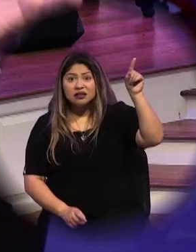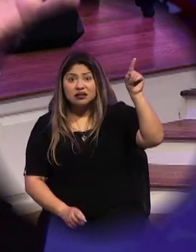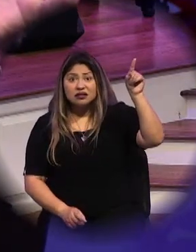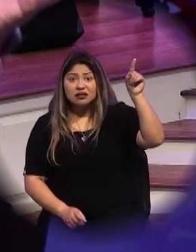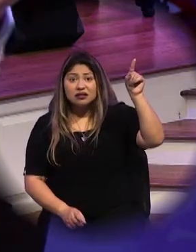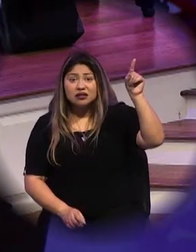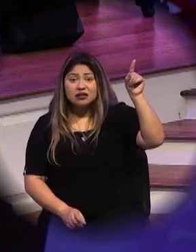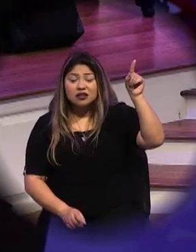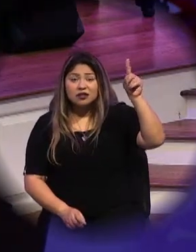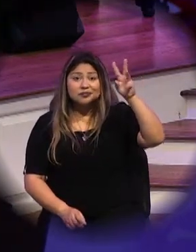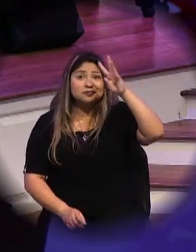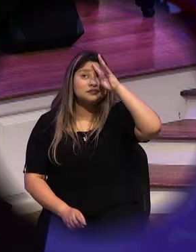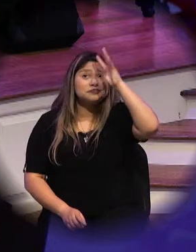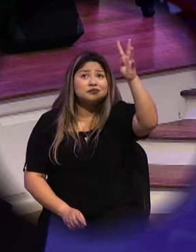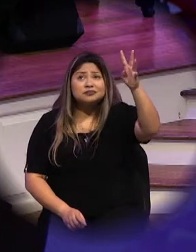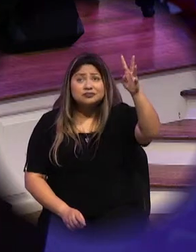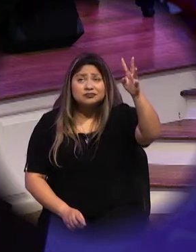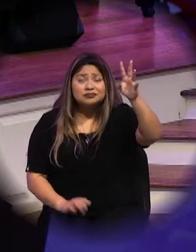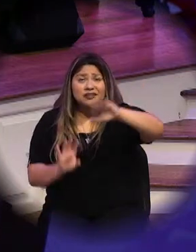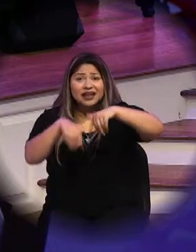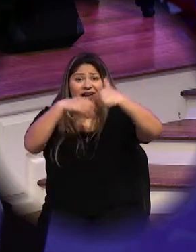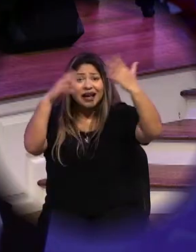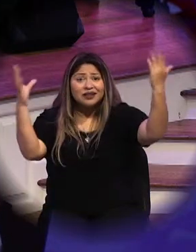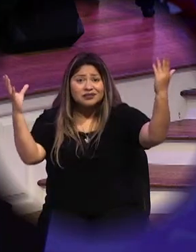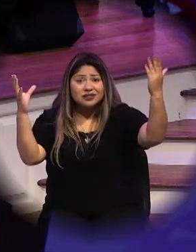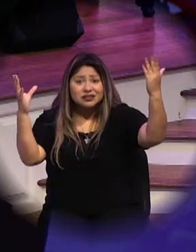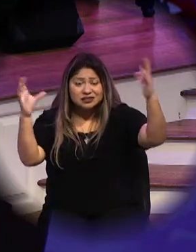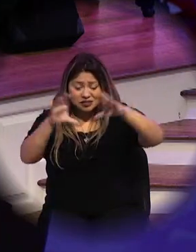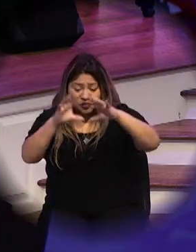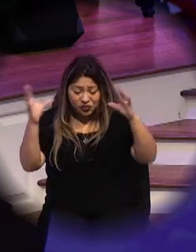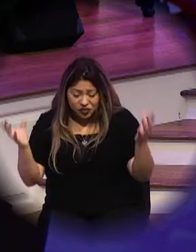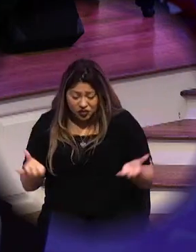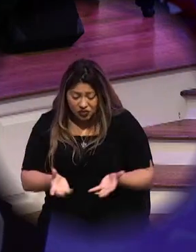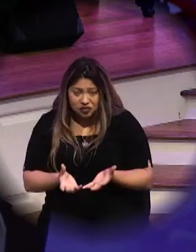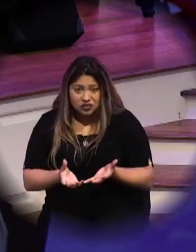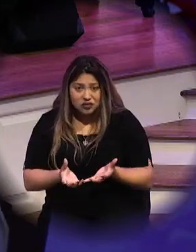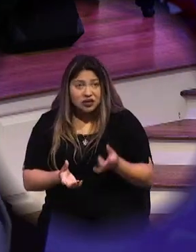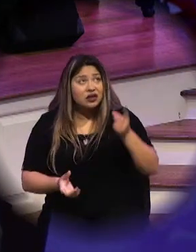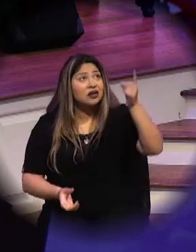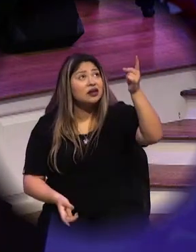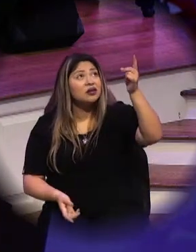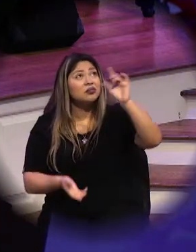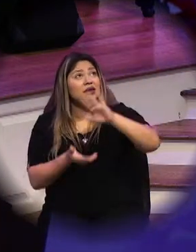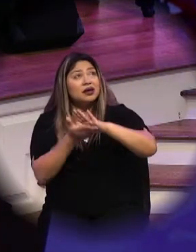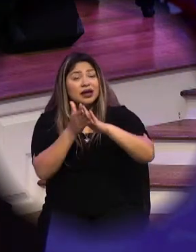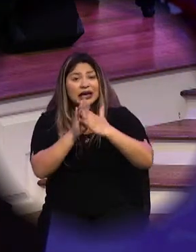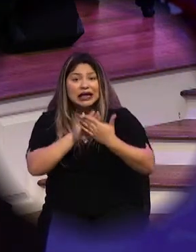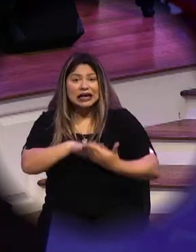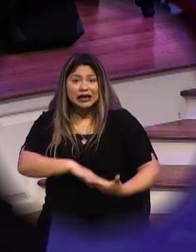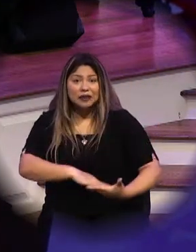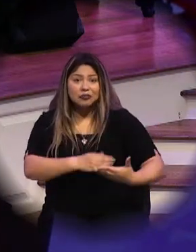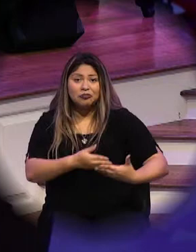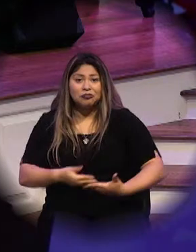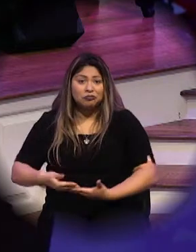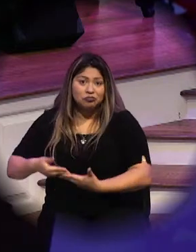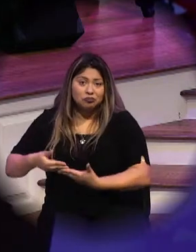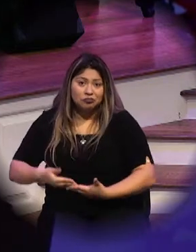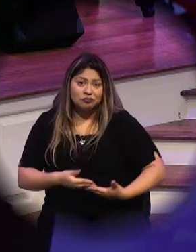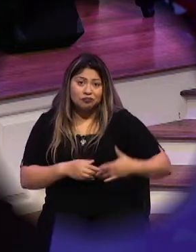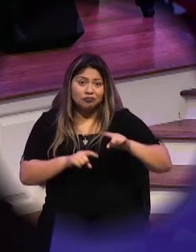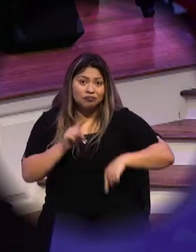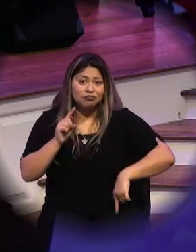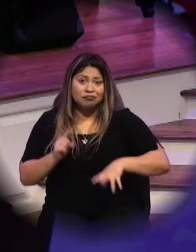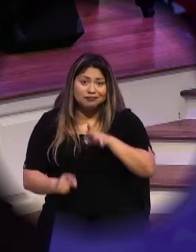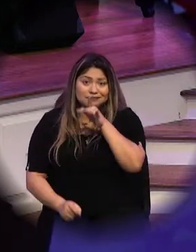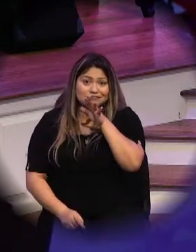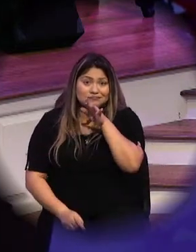enough to become an infant who could not speak. We've all been so frustrated this year wearing